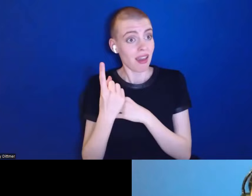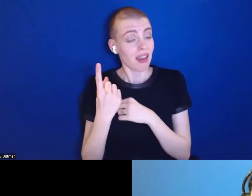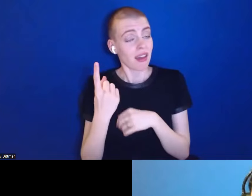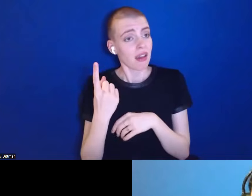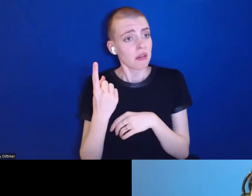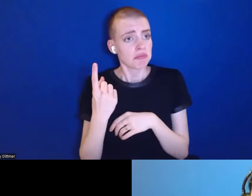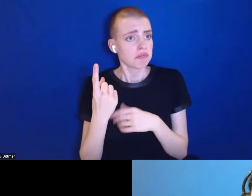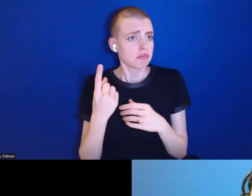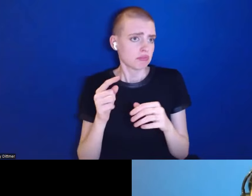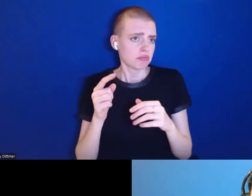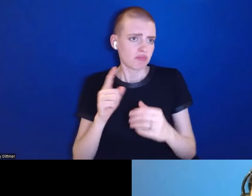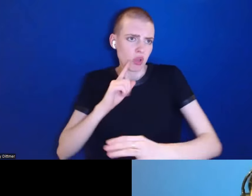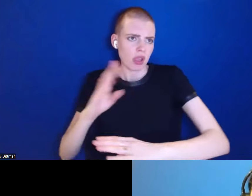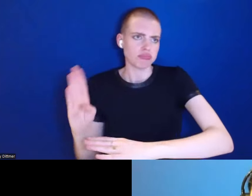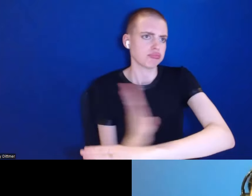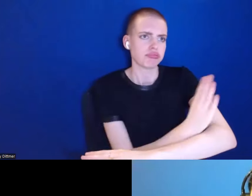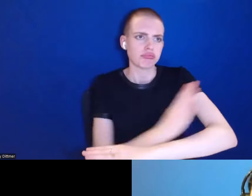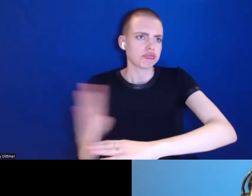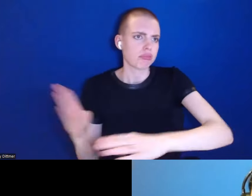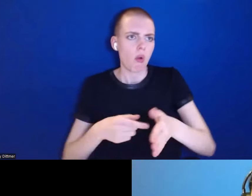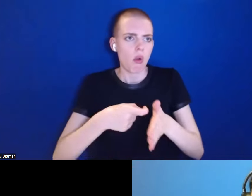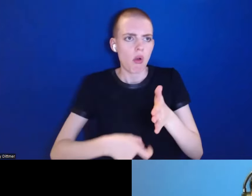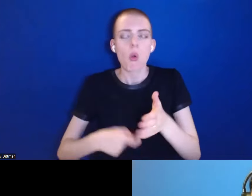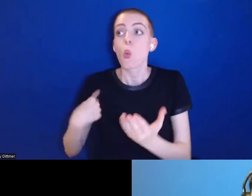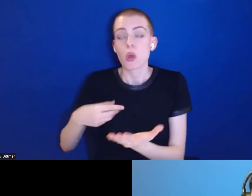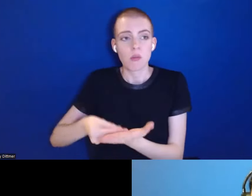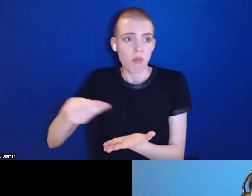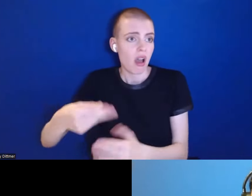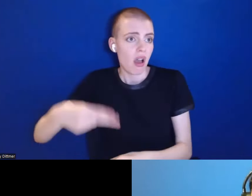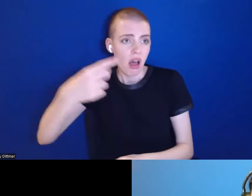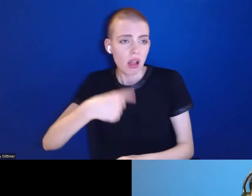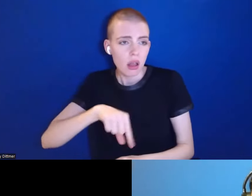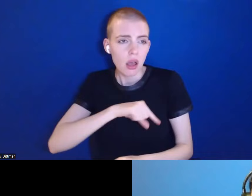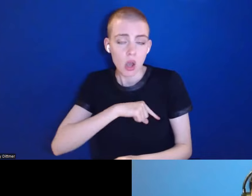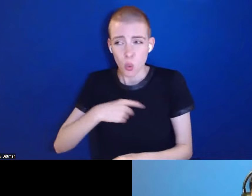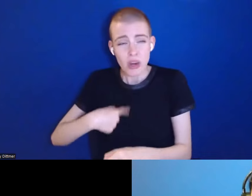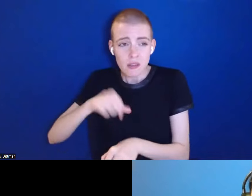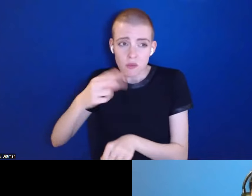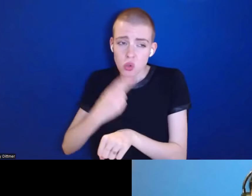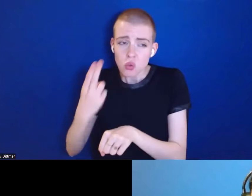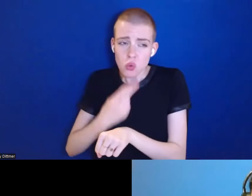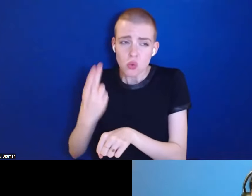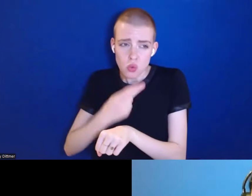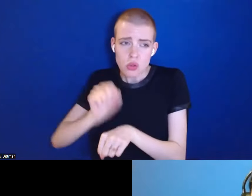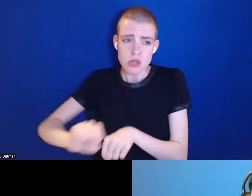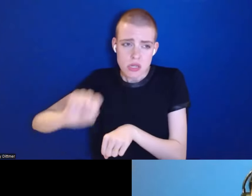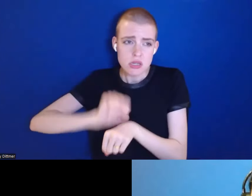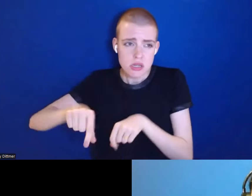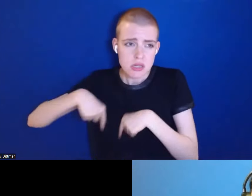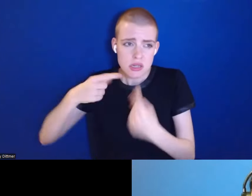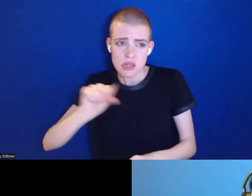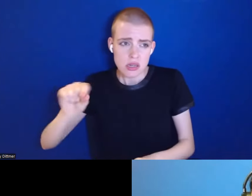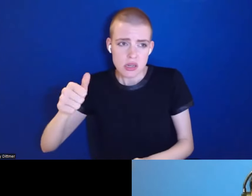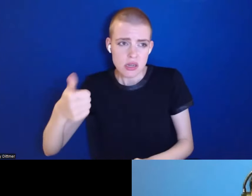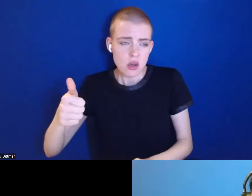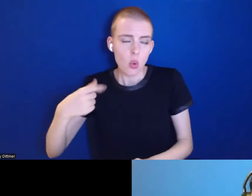get them at all costs. We got a high-end one, and we've worked this. It's a workhorse. It's been working since 2010. And we have printed so